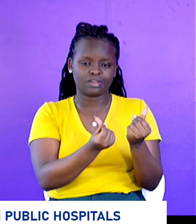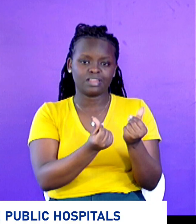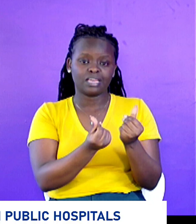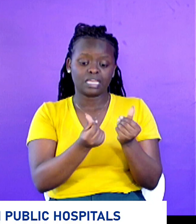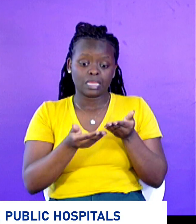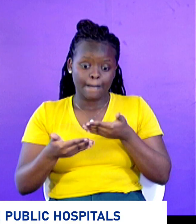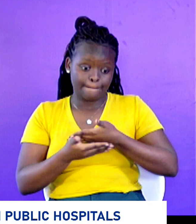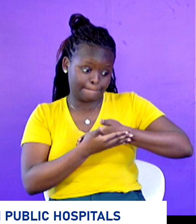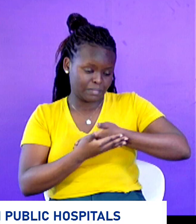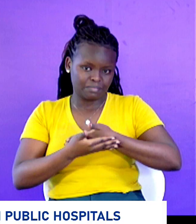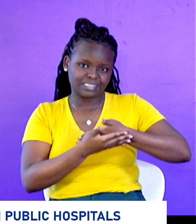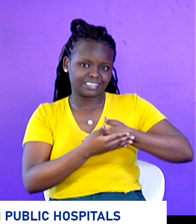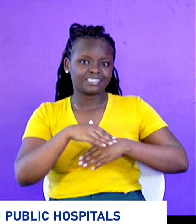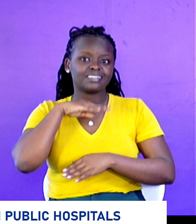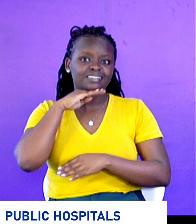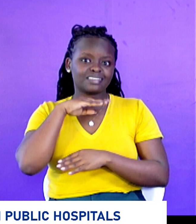rates could rise.